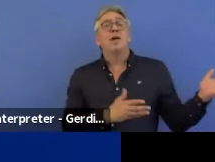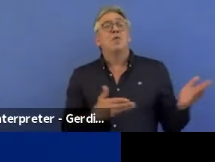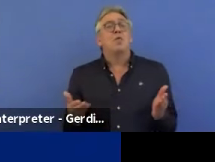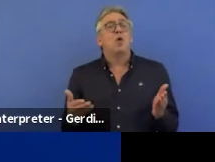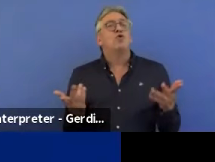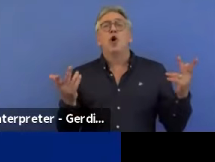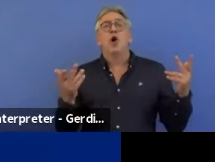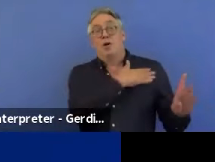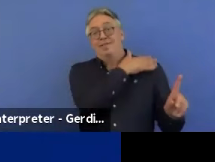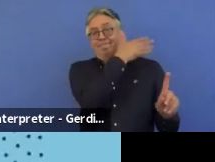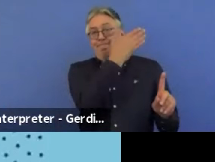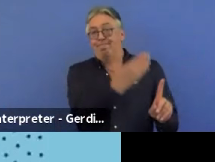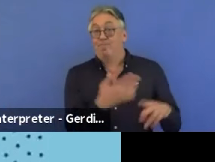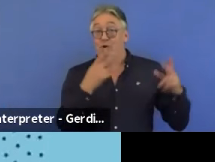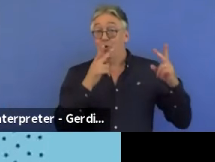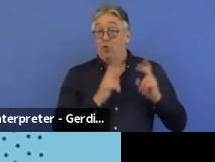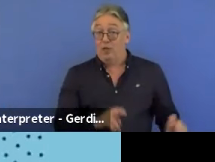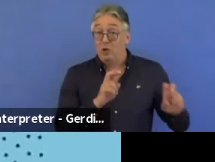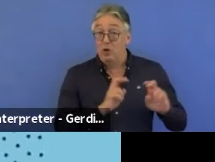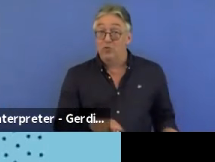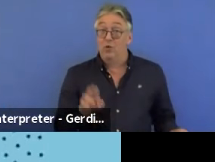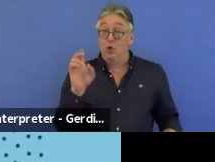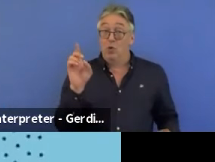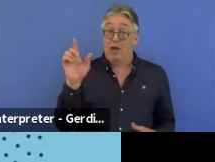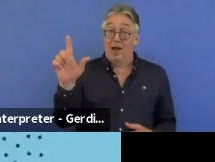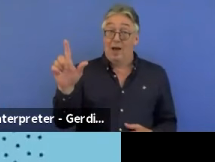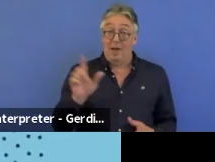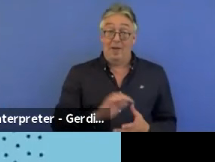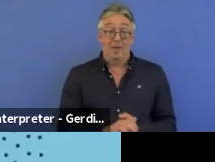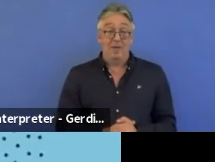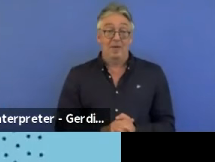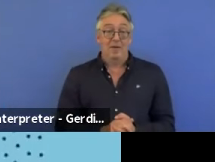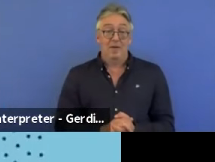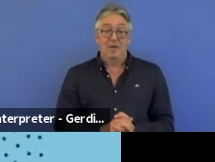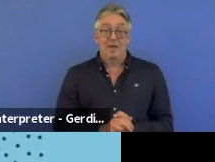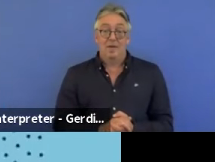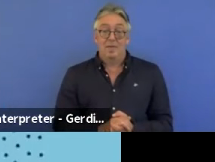that's been going on in the realm of universal design.